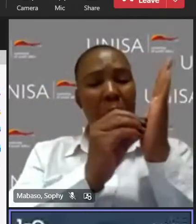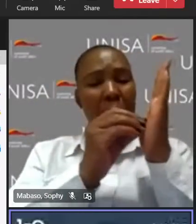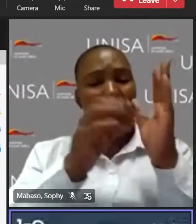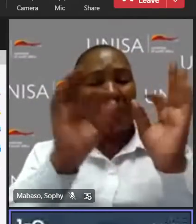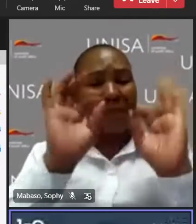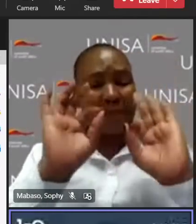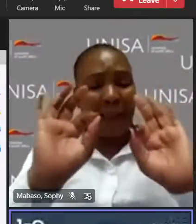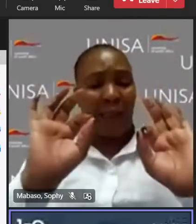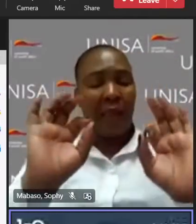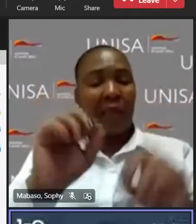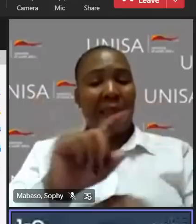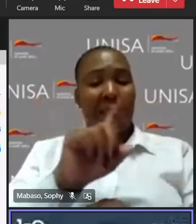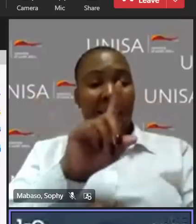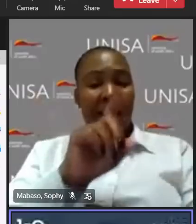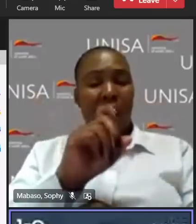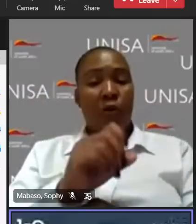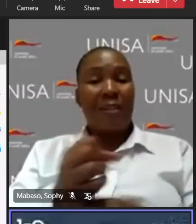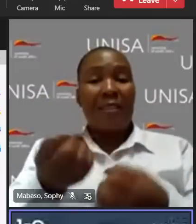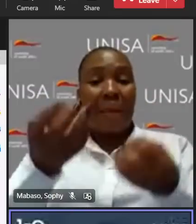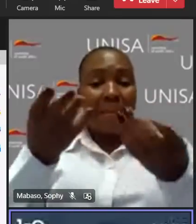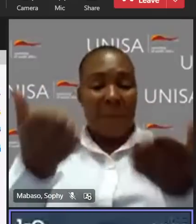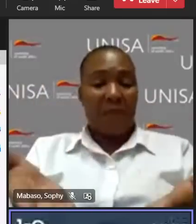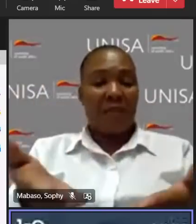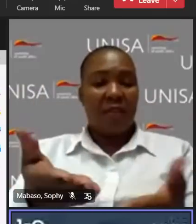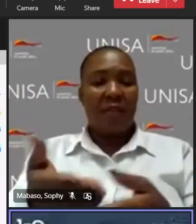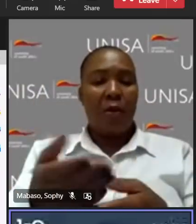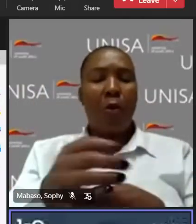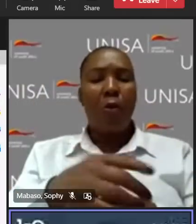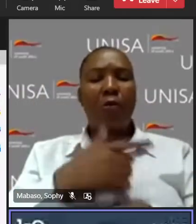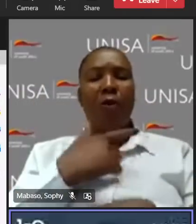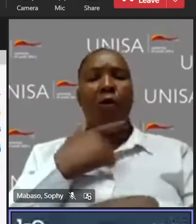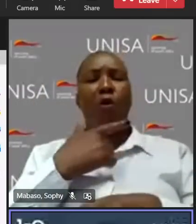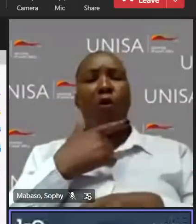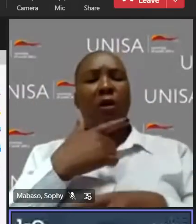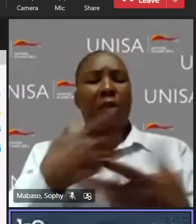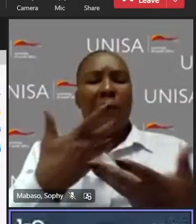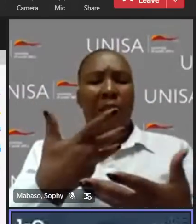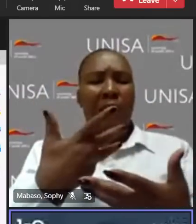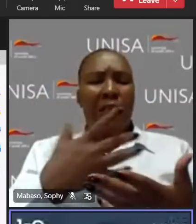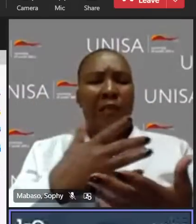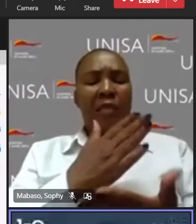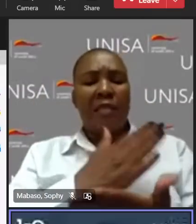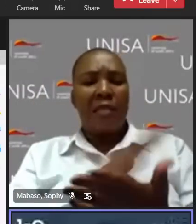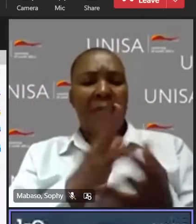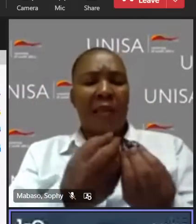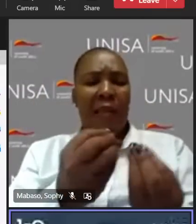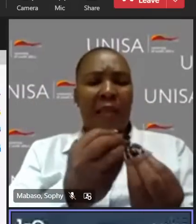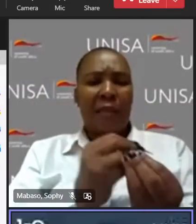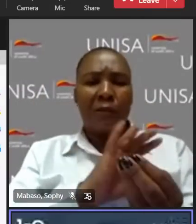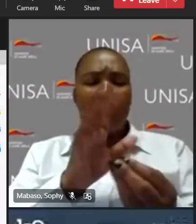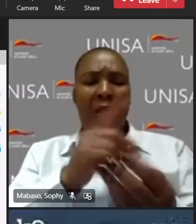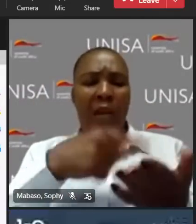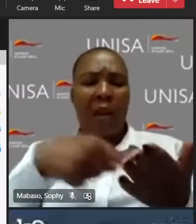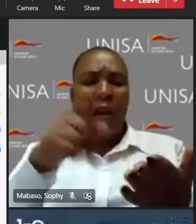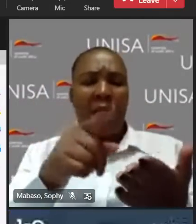simply click on submit. Or if you see, oh my goodness, there's something incorrect, you simply click on